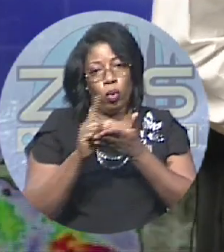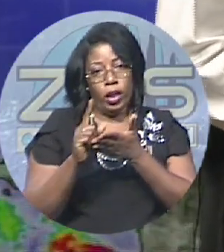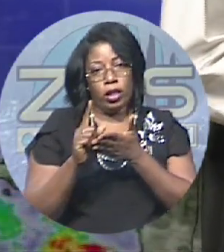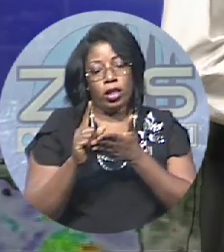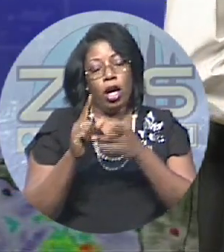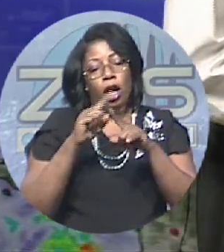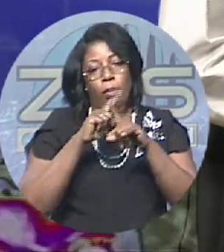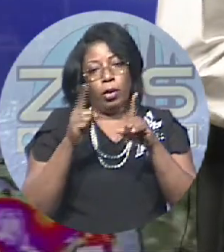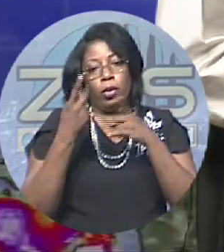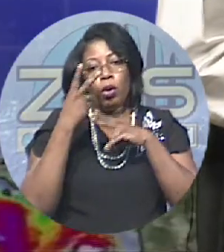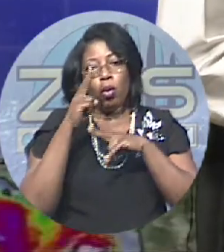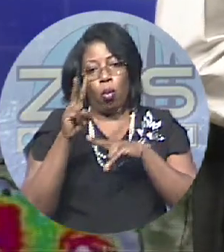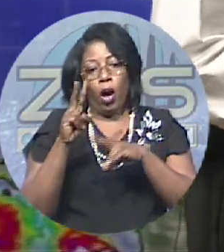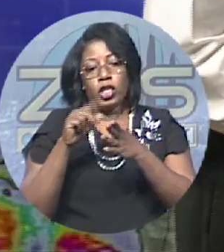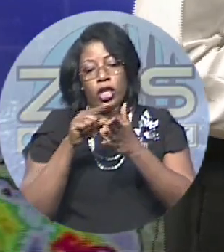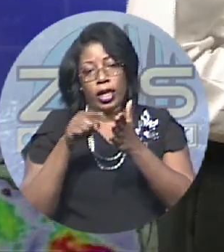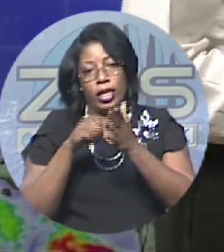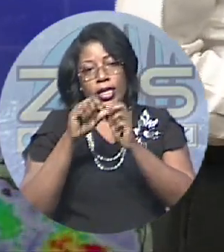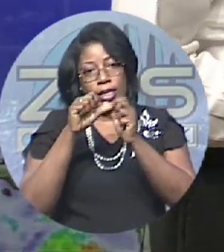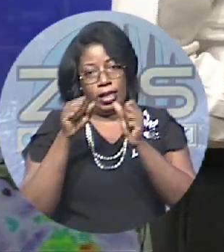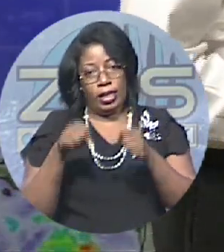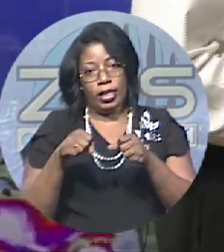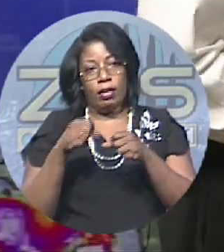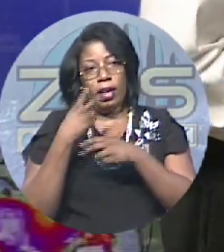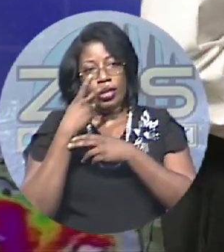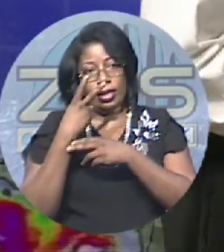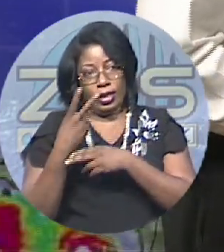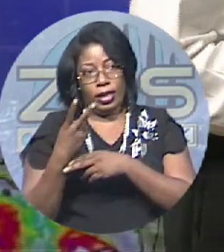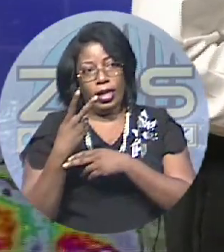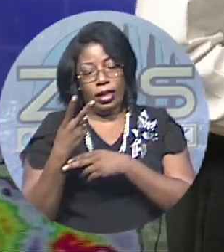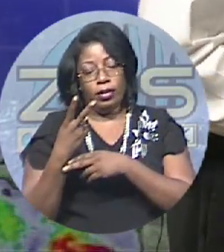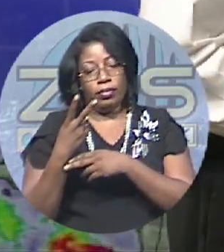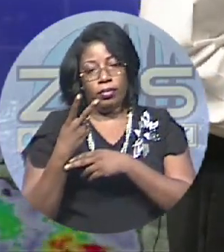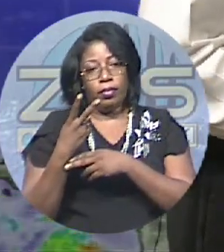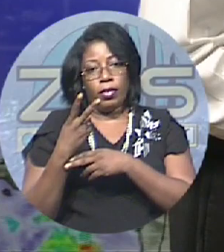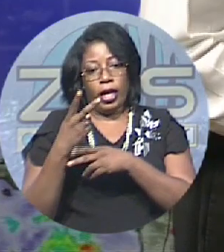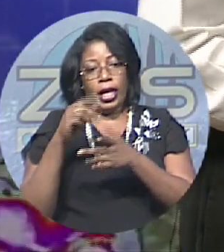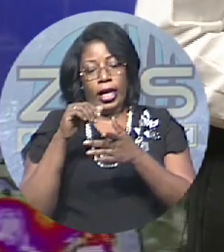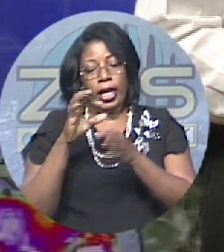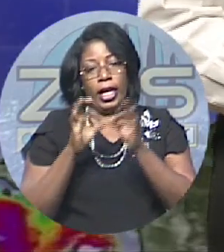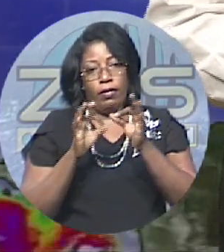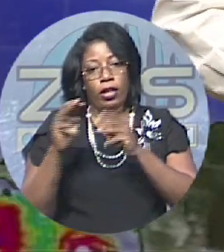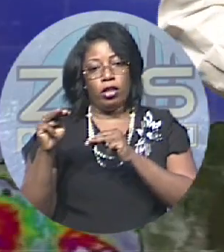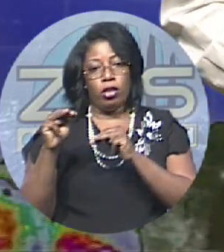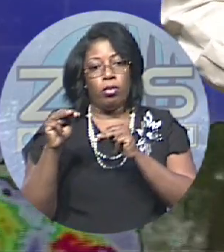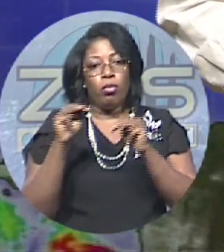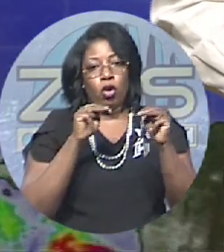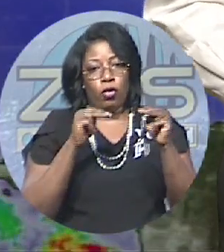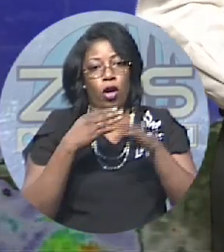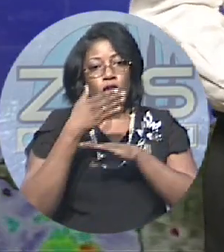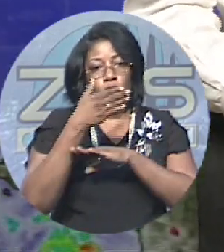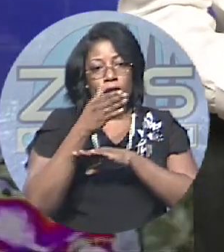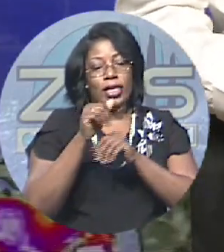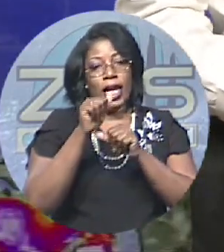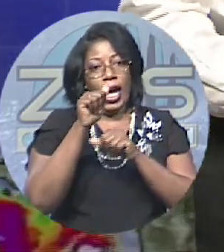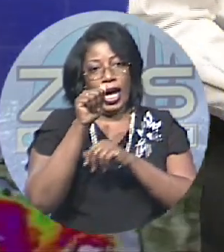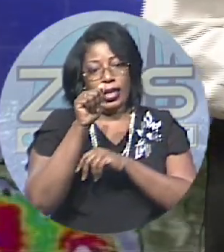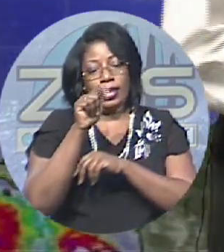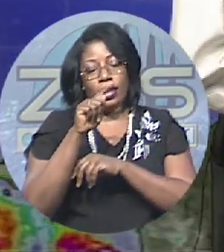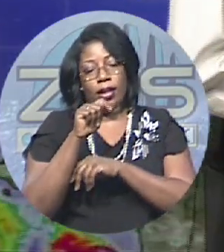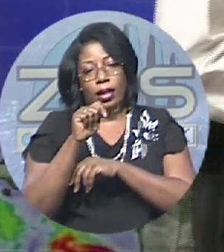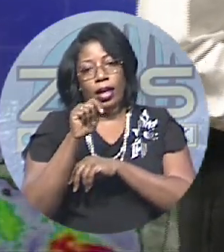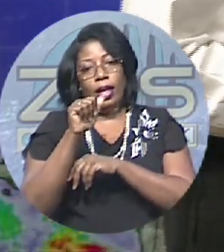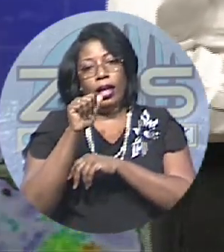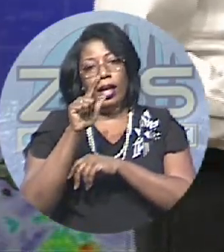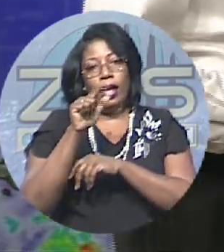we will watch it over the next several days and see whether or not it makes that trek across the Atlantic. The probability of it developing over the next 5 days